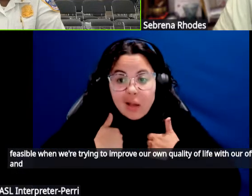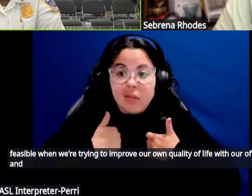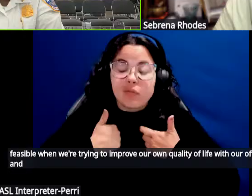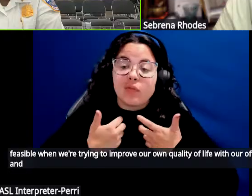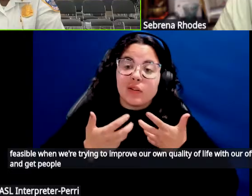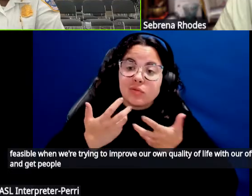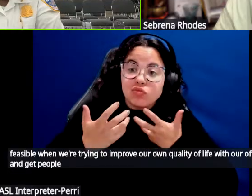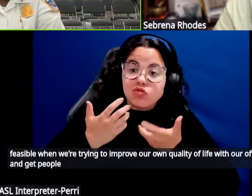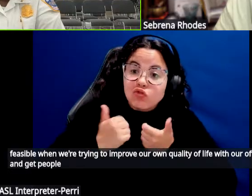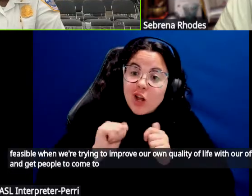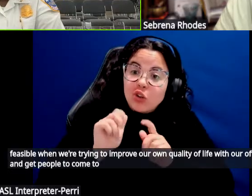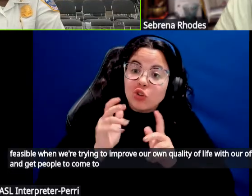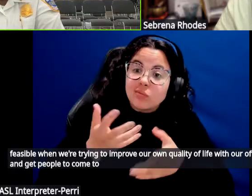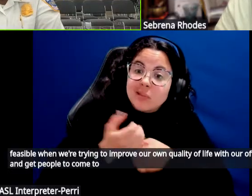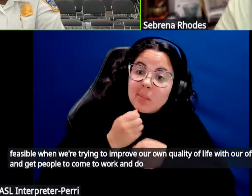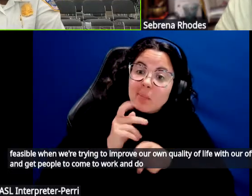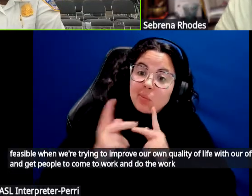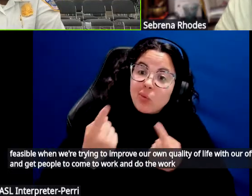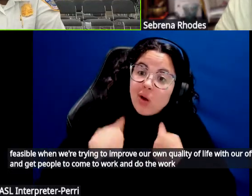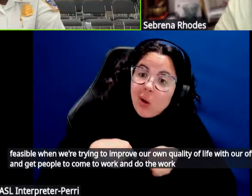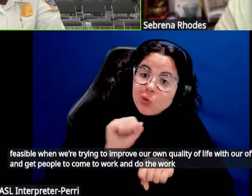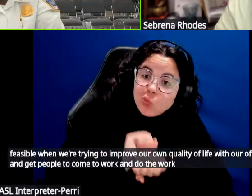to come to work and do the work.